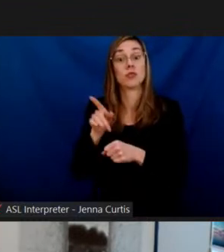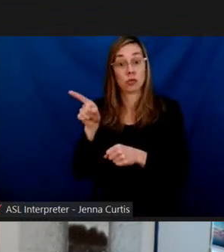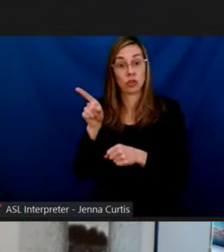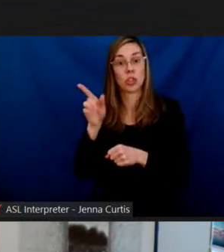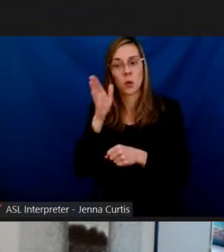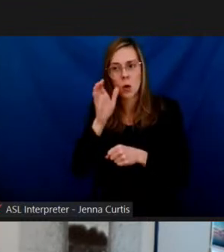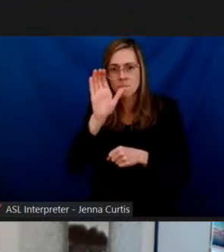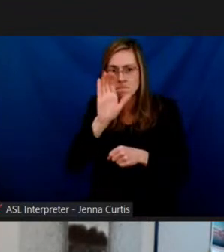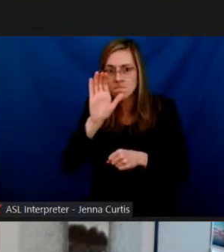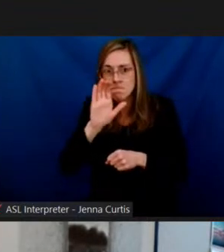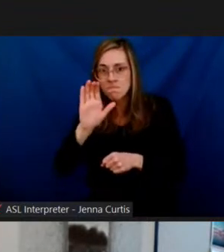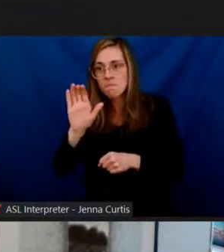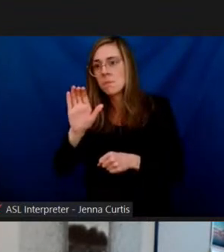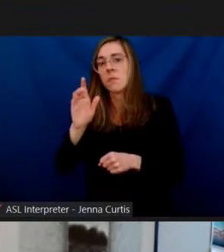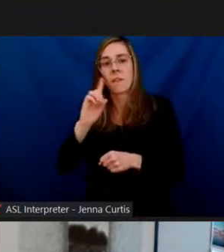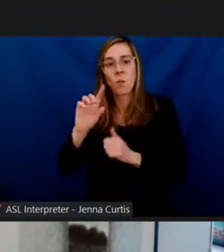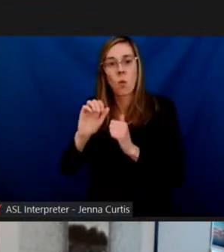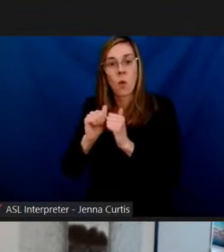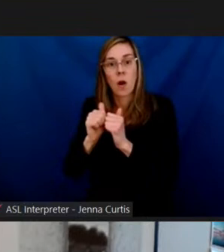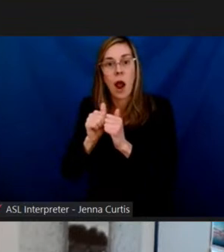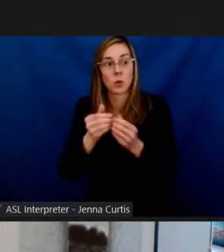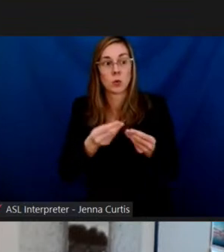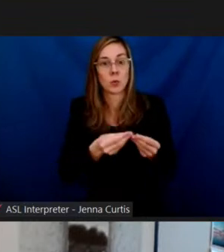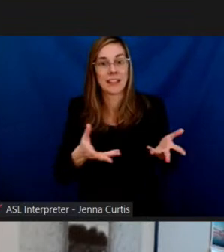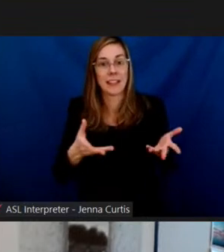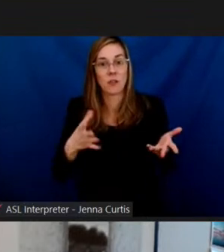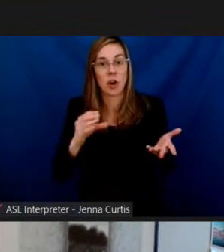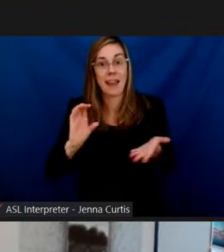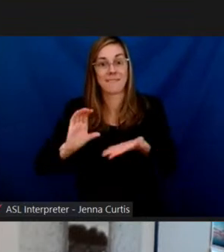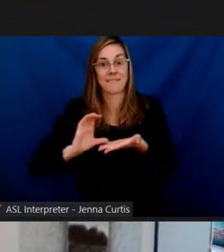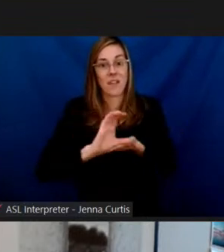deliver and fund rigid pod